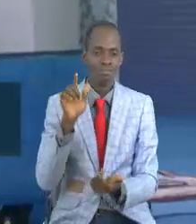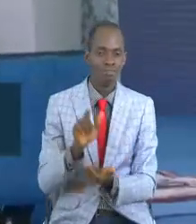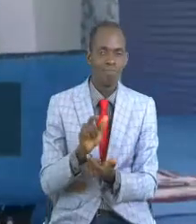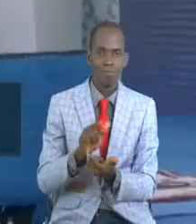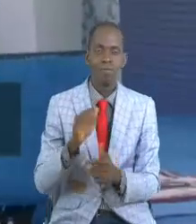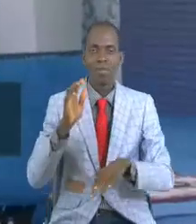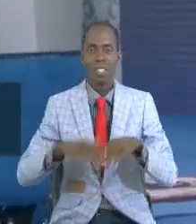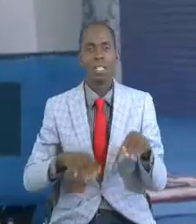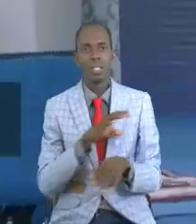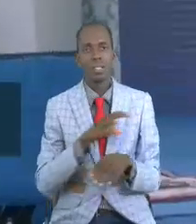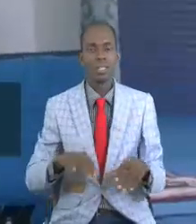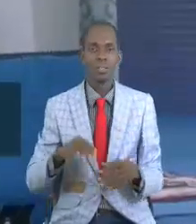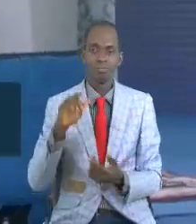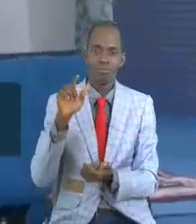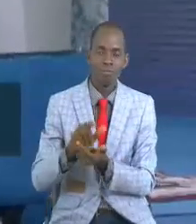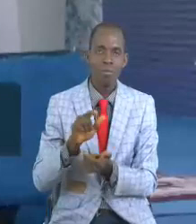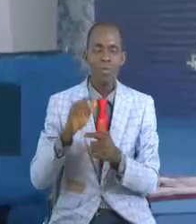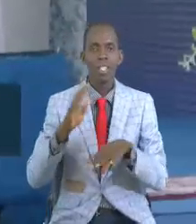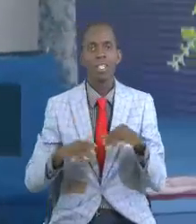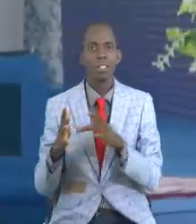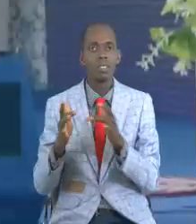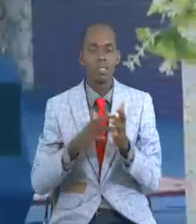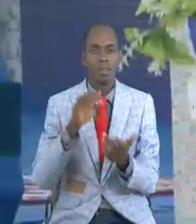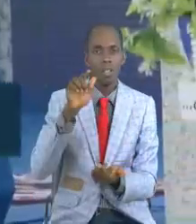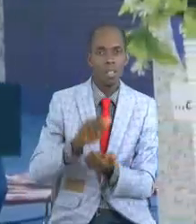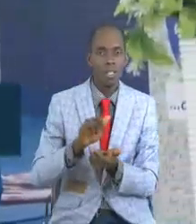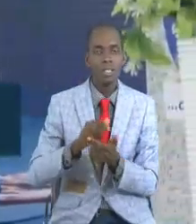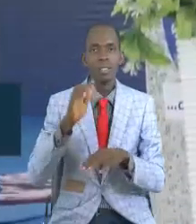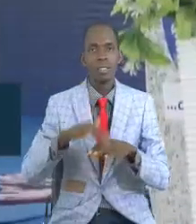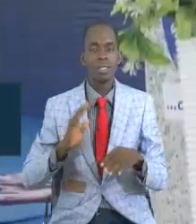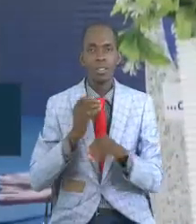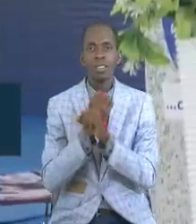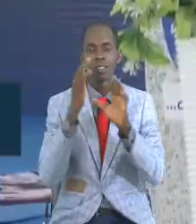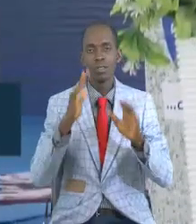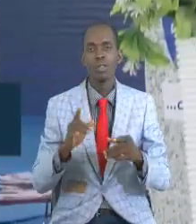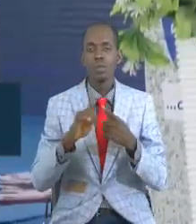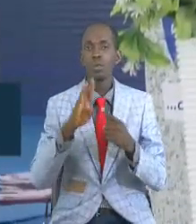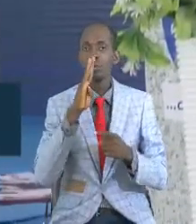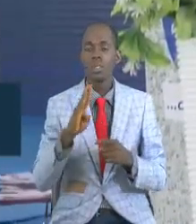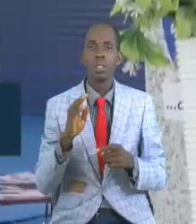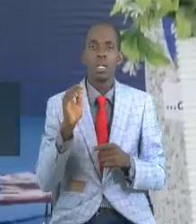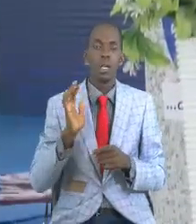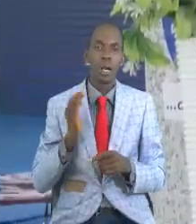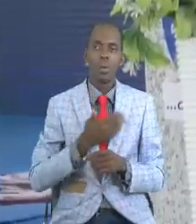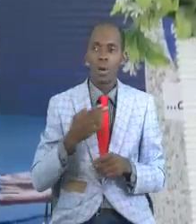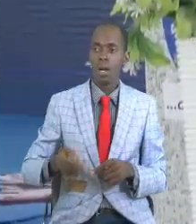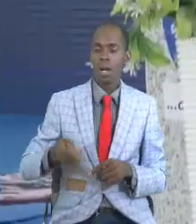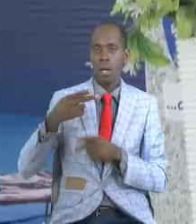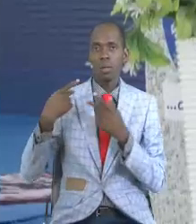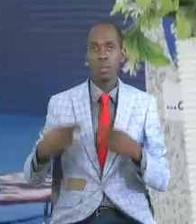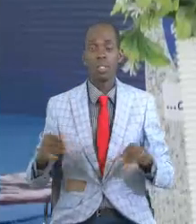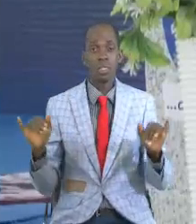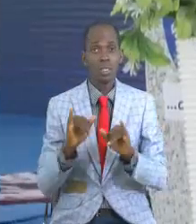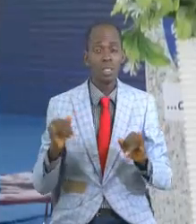than Jesus, less than the Savior to be our high priest. Such an high priest befitted us,